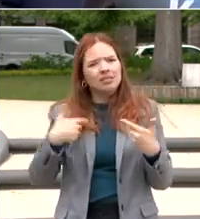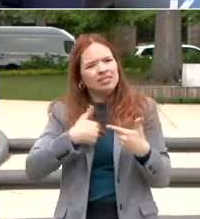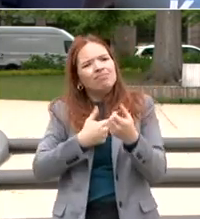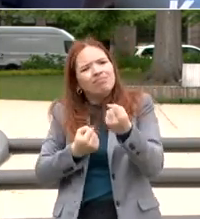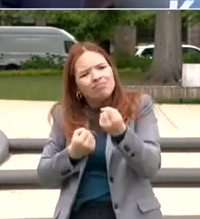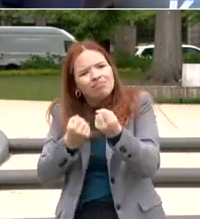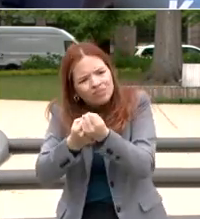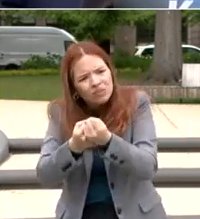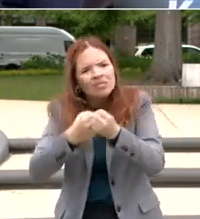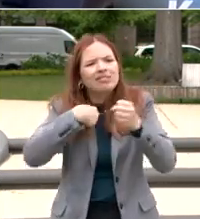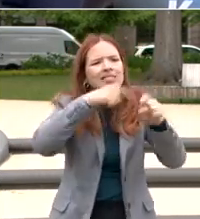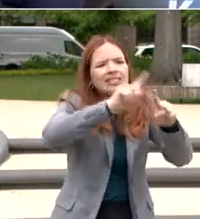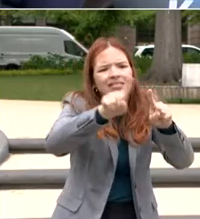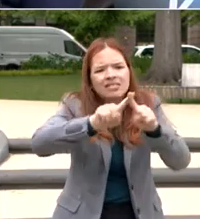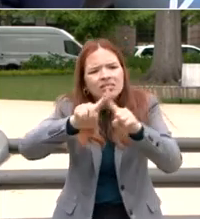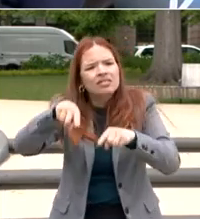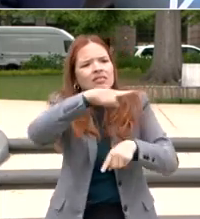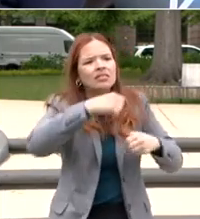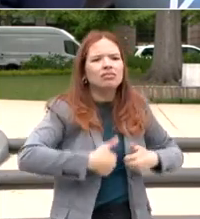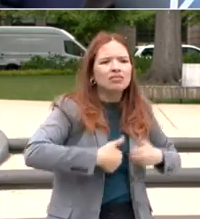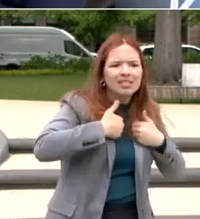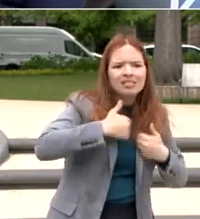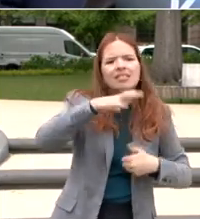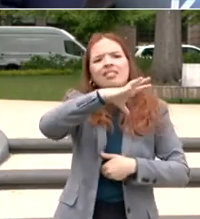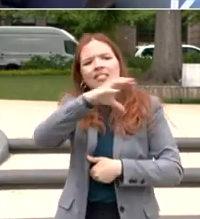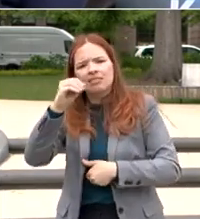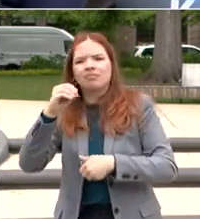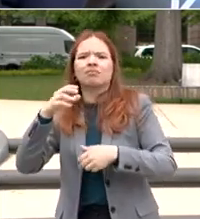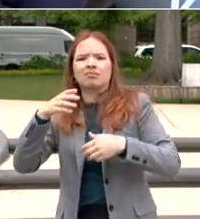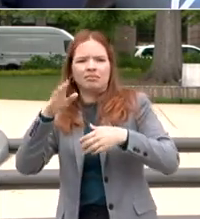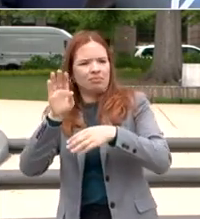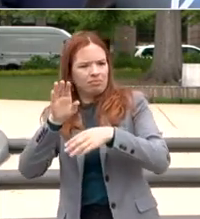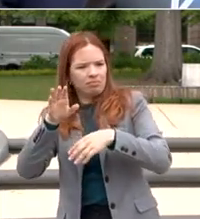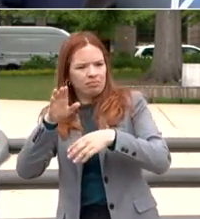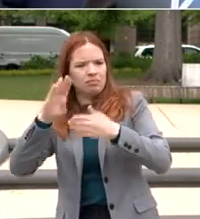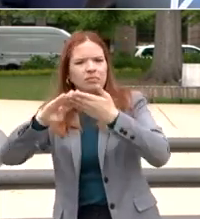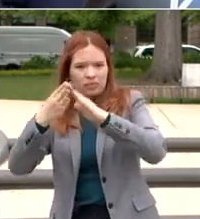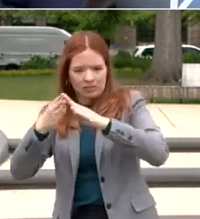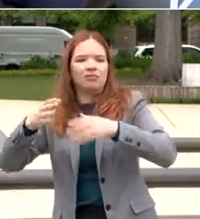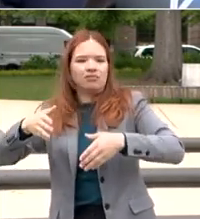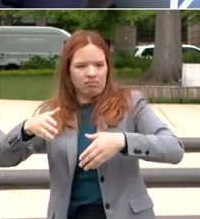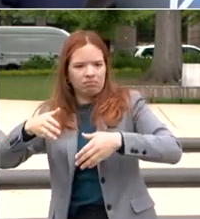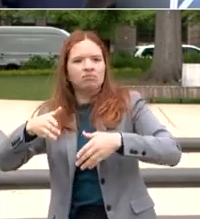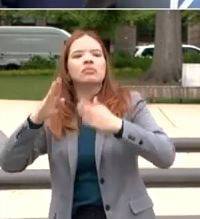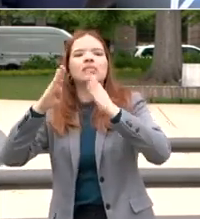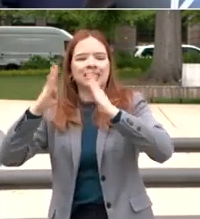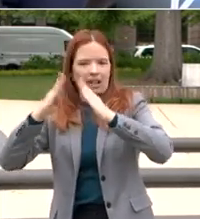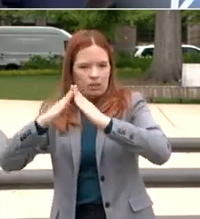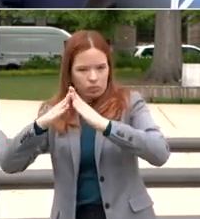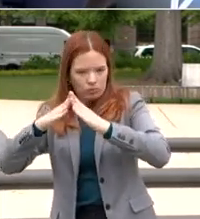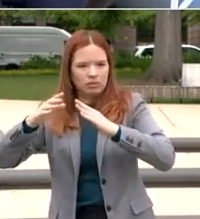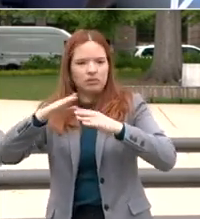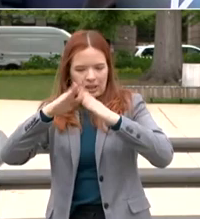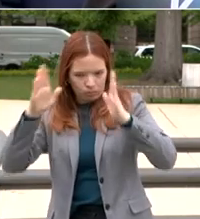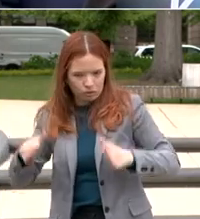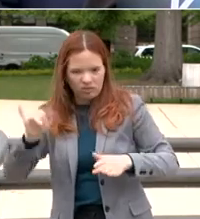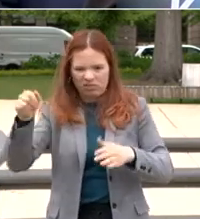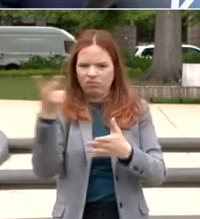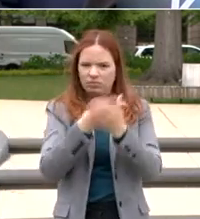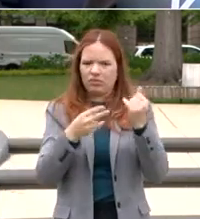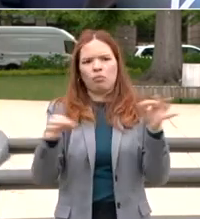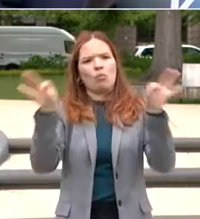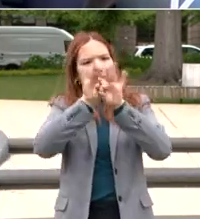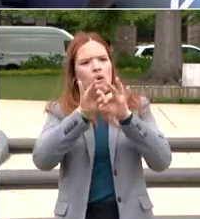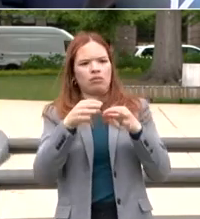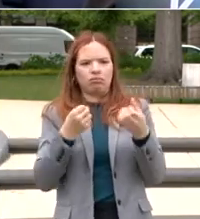and housing downtown. Each of these are critical parts of the mayor's comeback plan. And